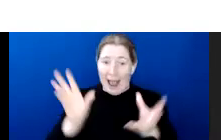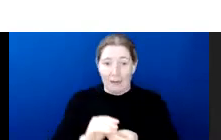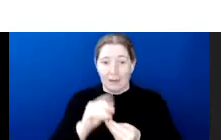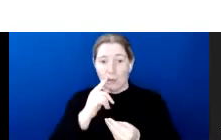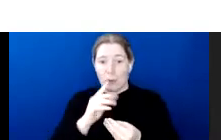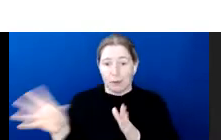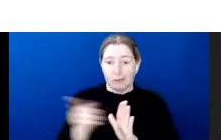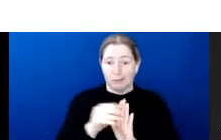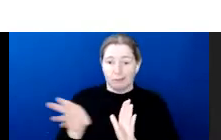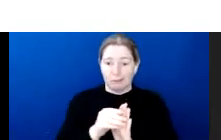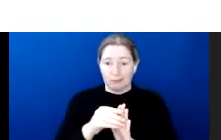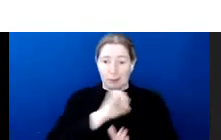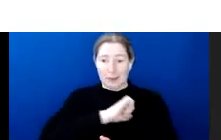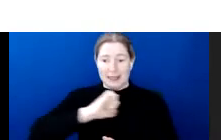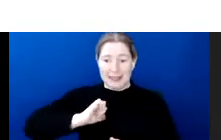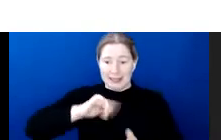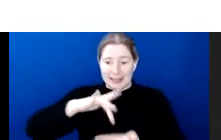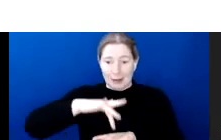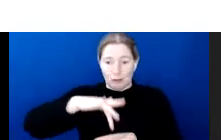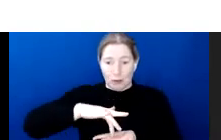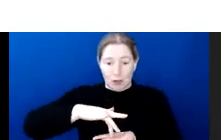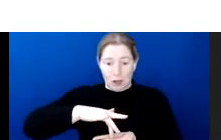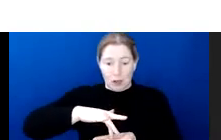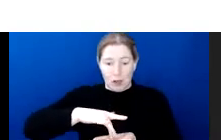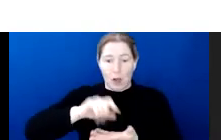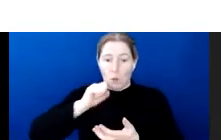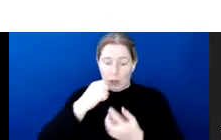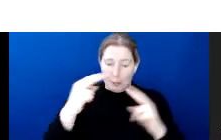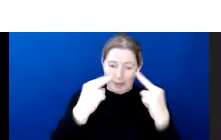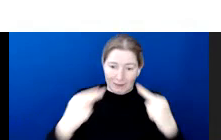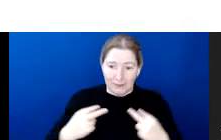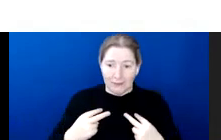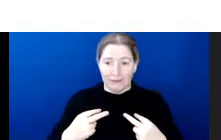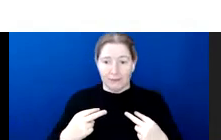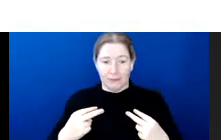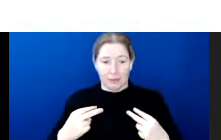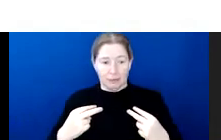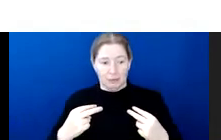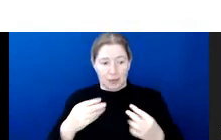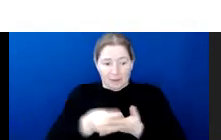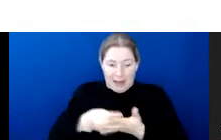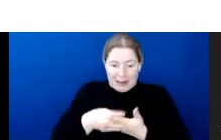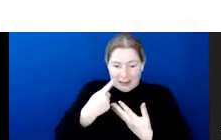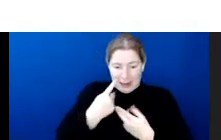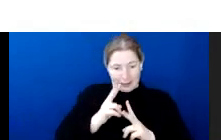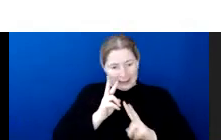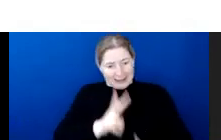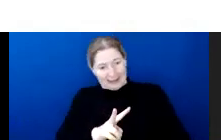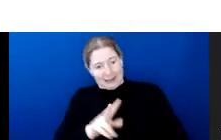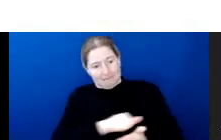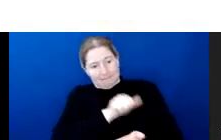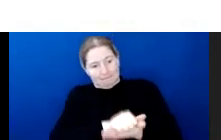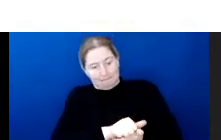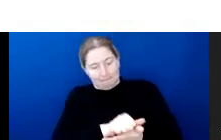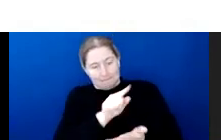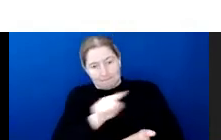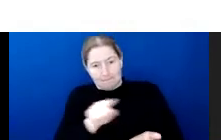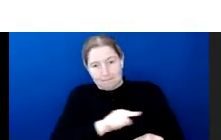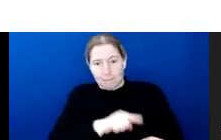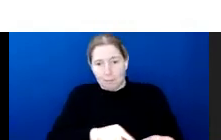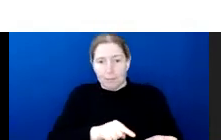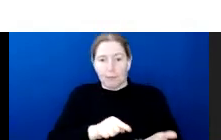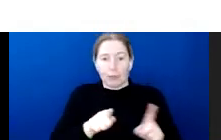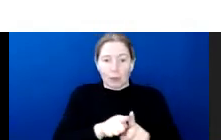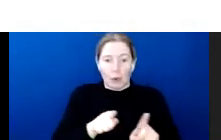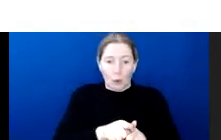Business Central and will be visible for the finance people inside Business Central. We also have